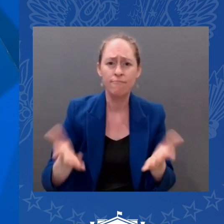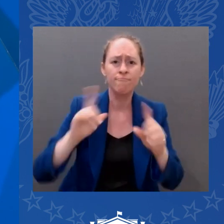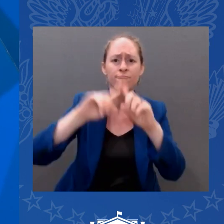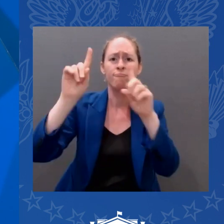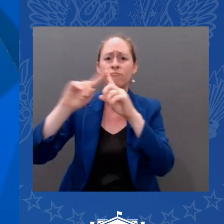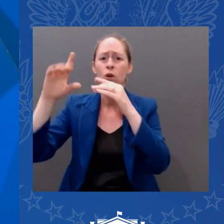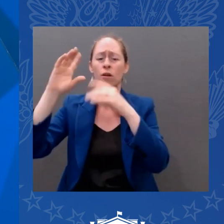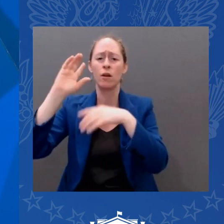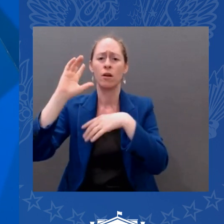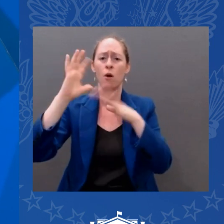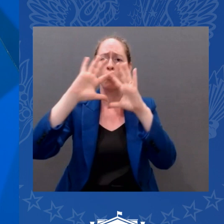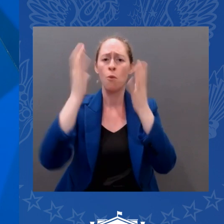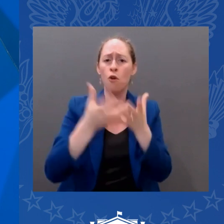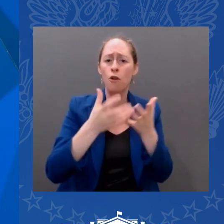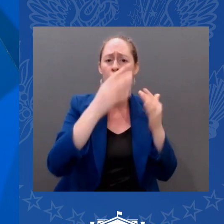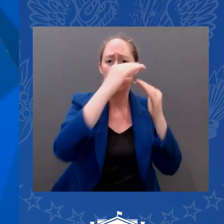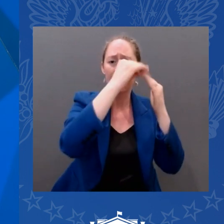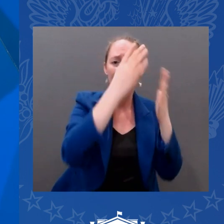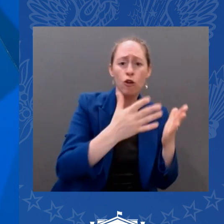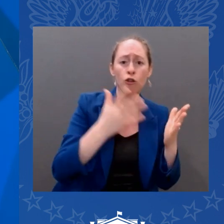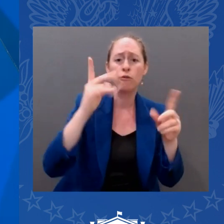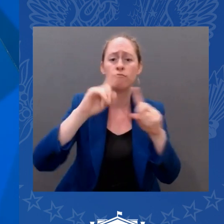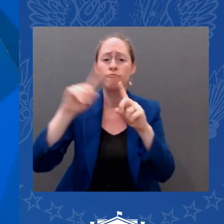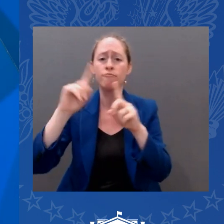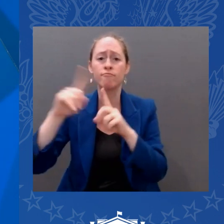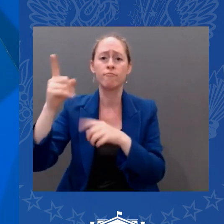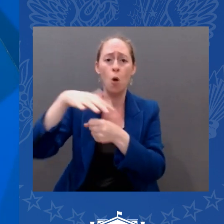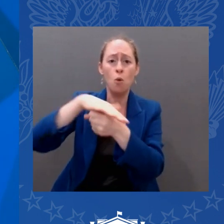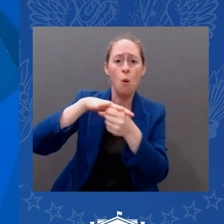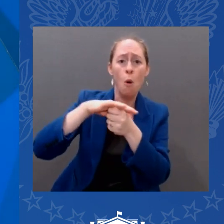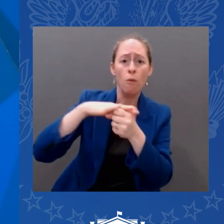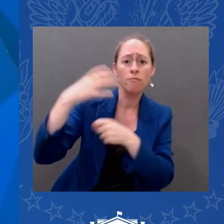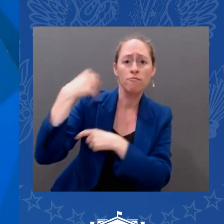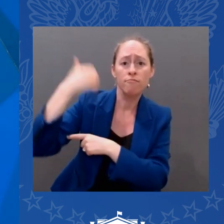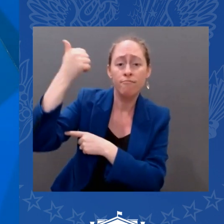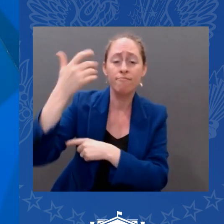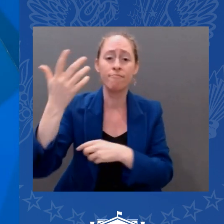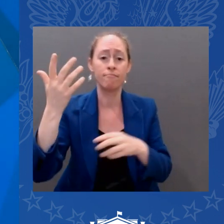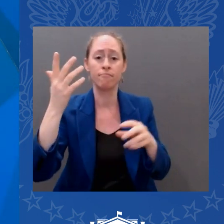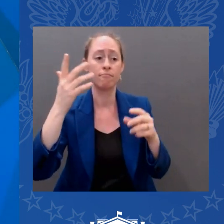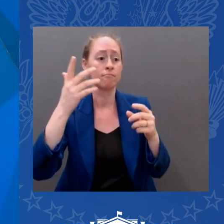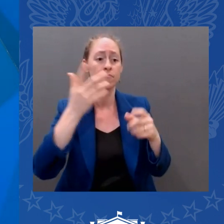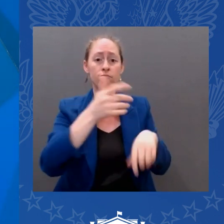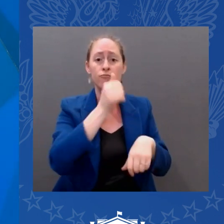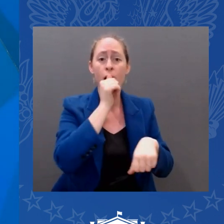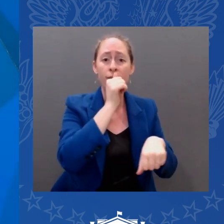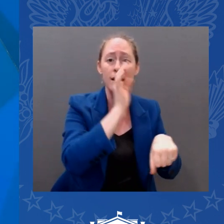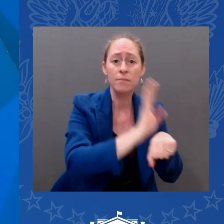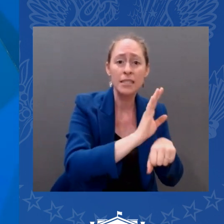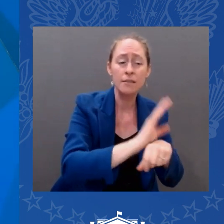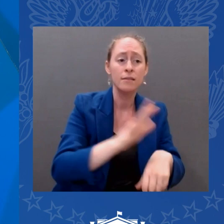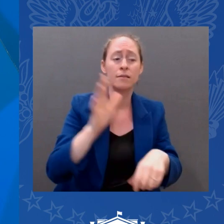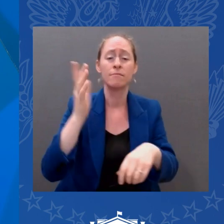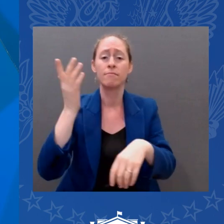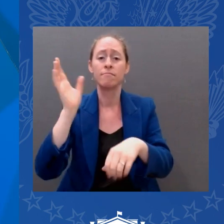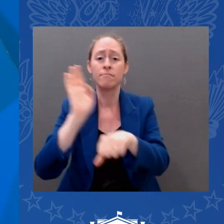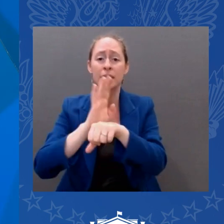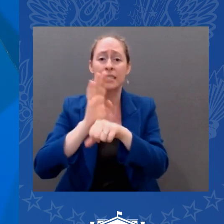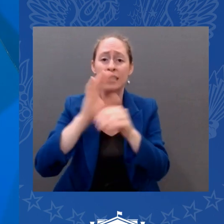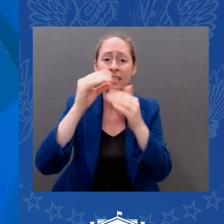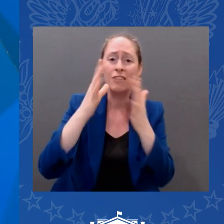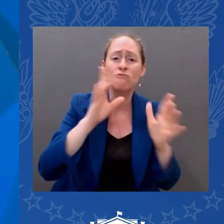mayor, Garcetti, business and civil society leaders, and of course, the President of the United States, Joe